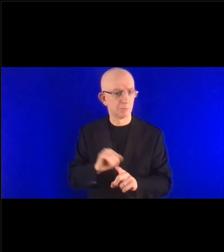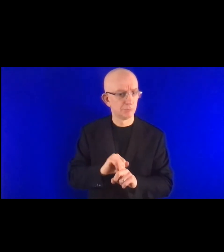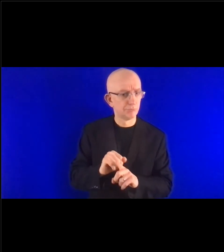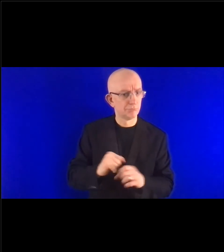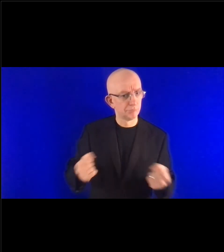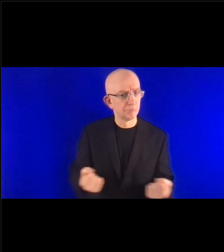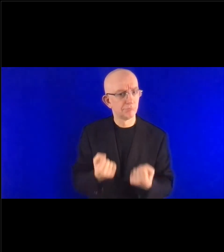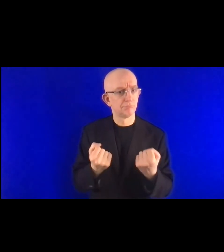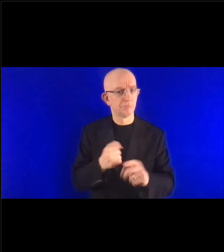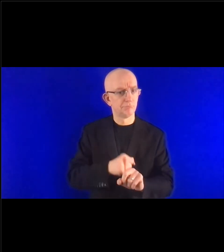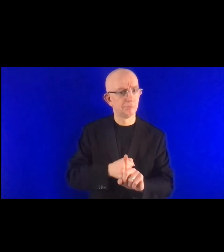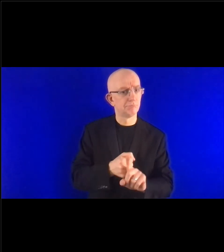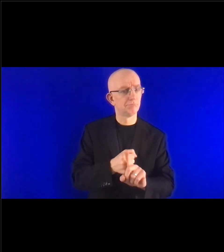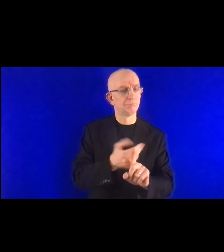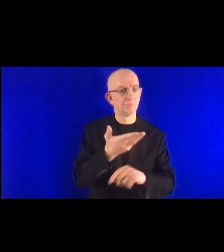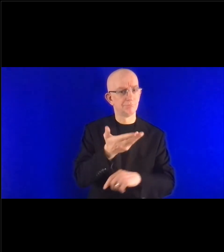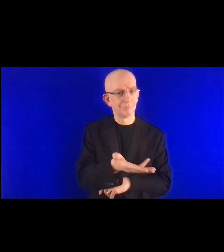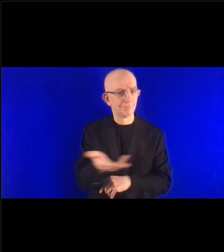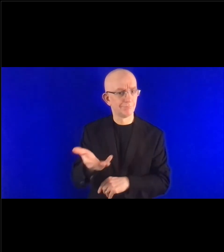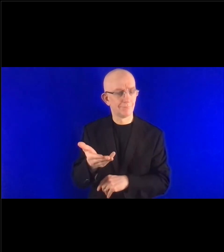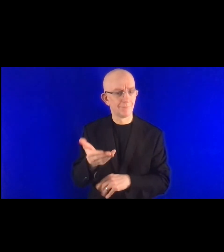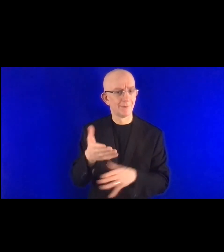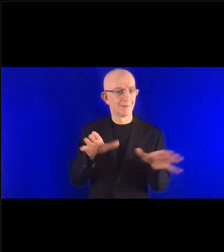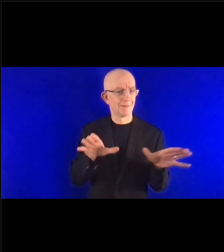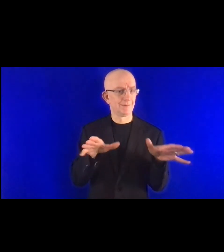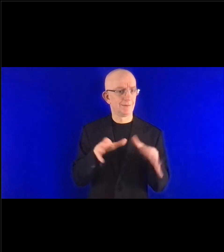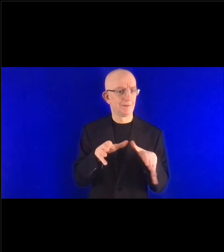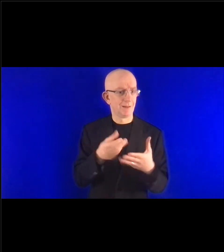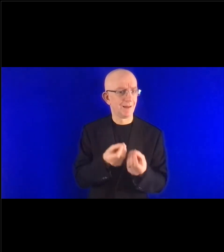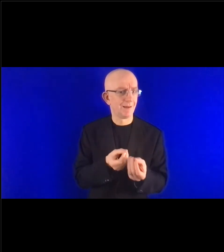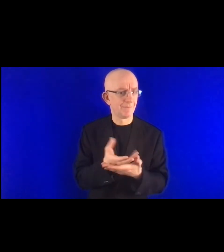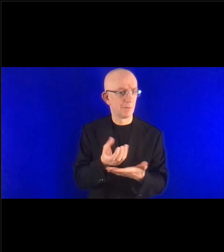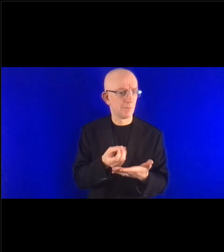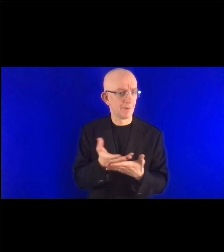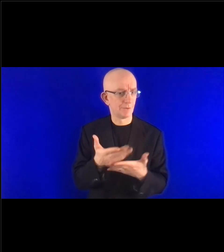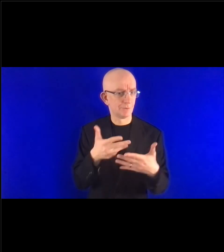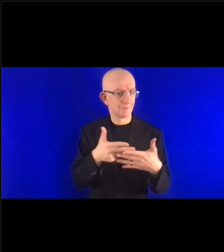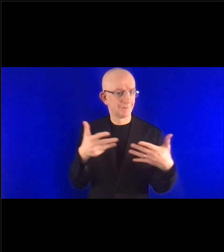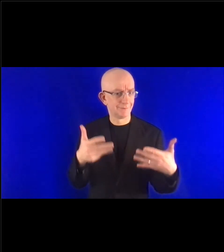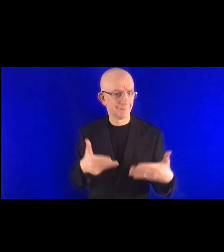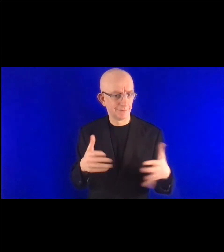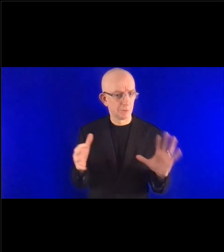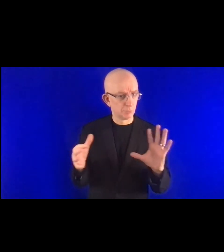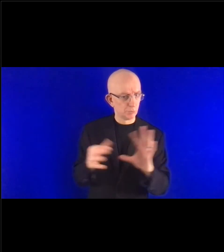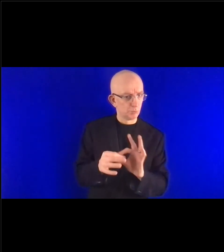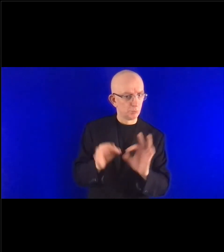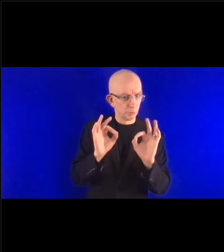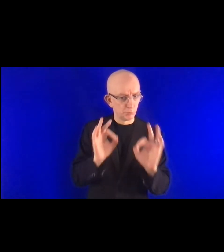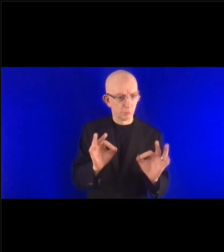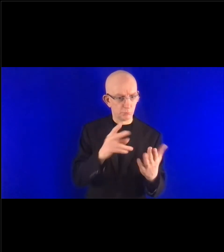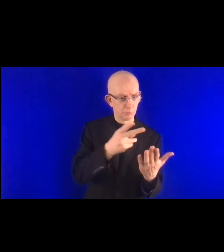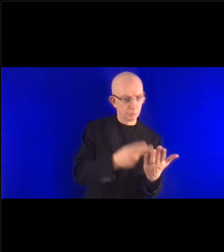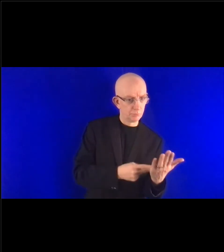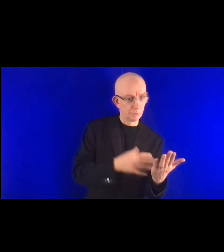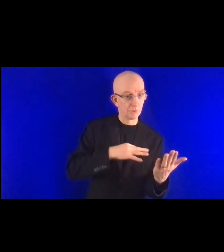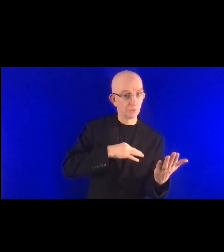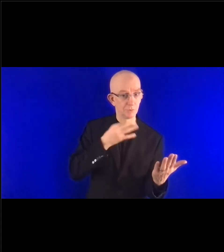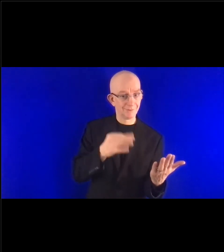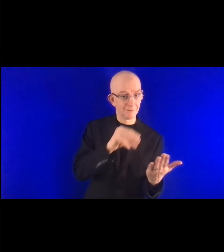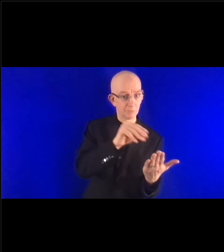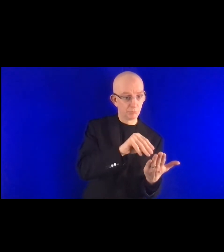are integrated into the existing health management information systems. Those are HMIS